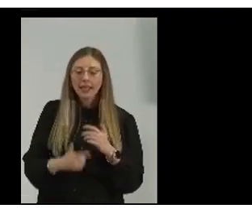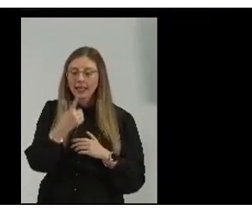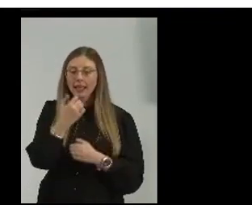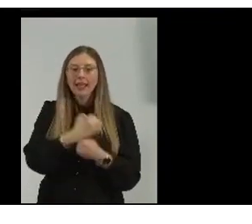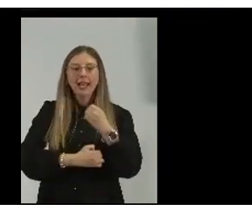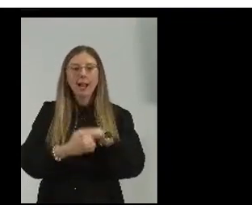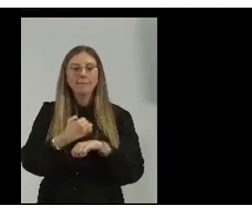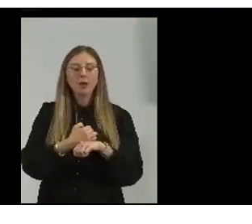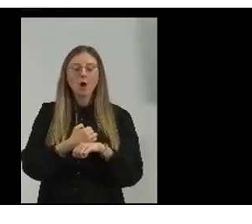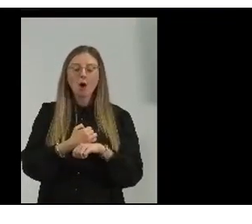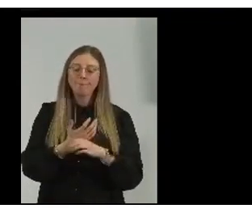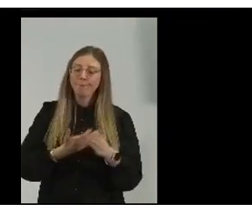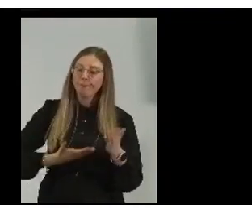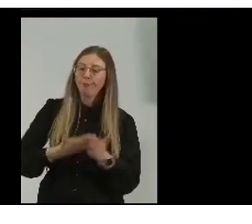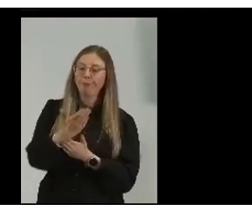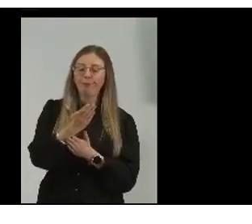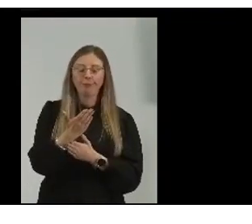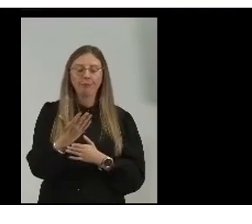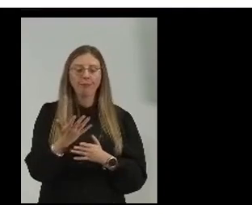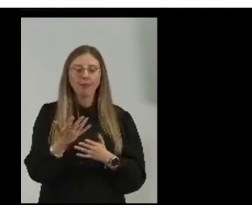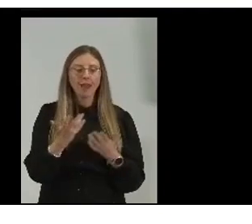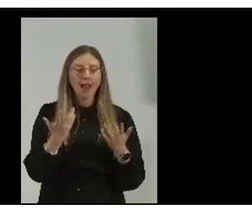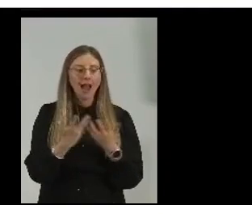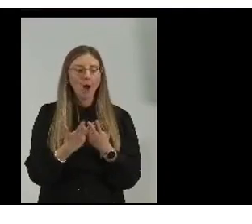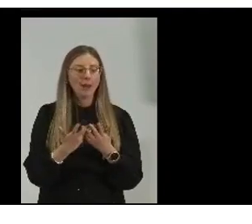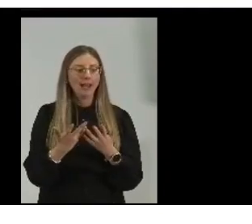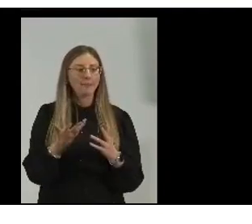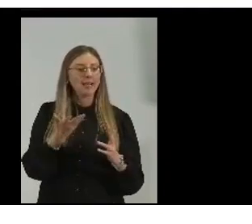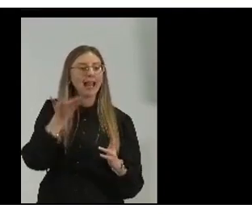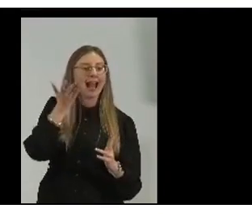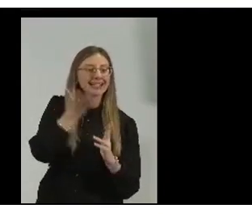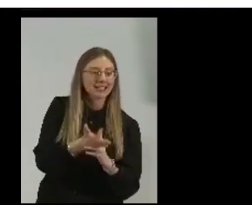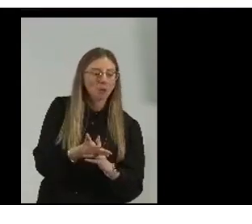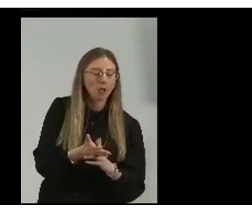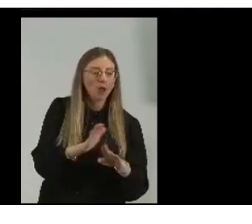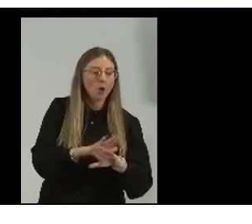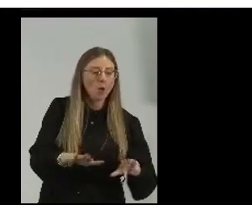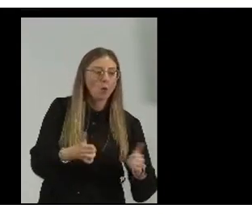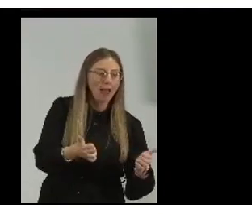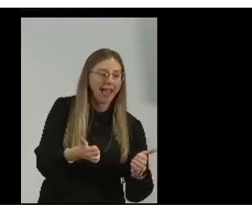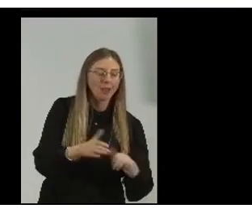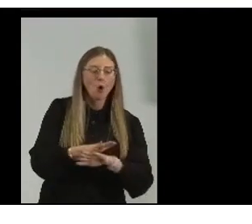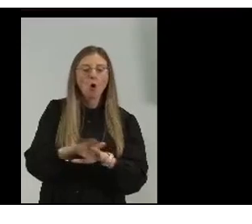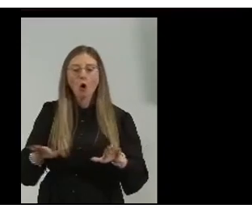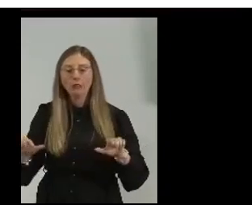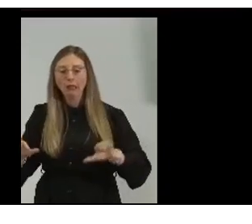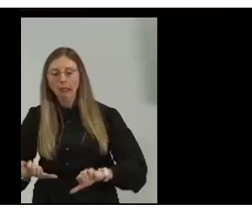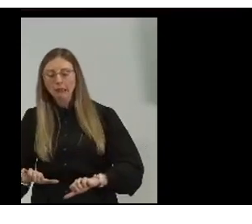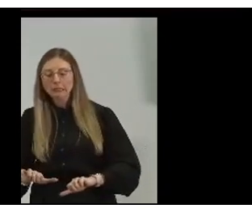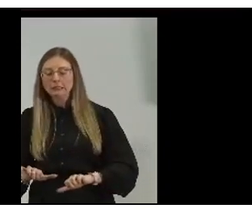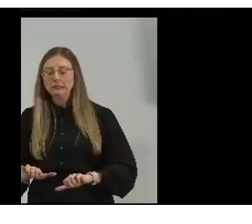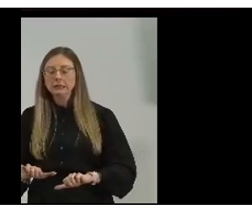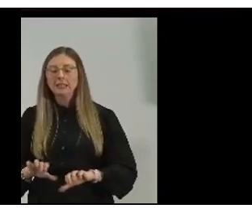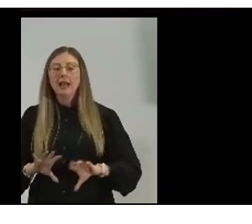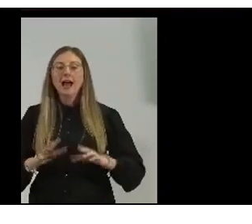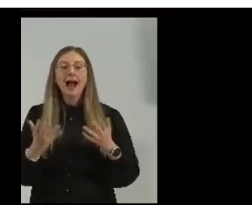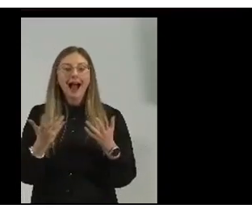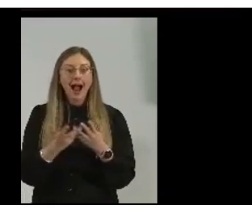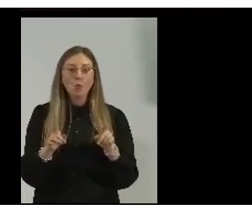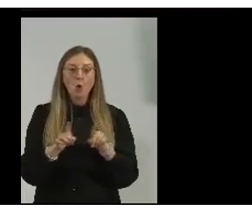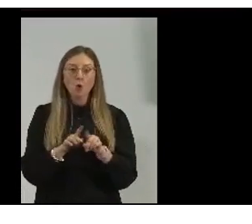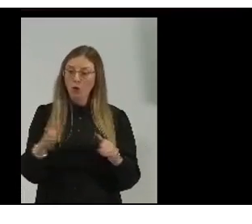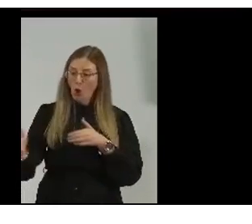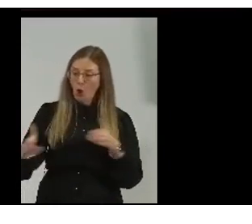authentically reflected in campaigns, how it can land well and not so well in those areas, and, you know, how you'd get local communities